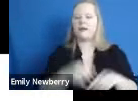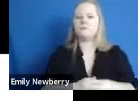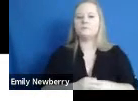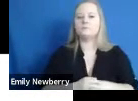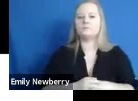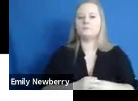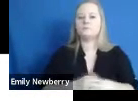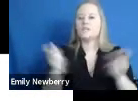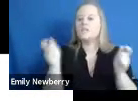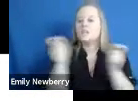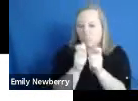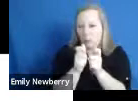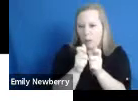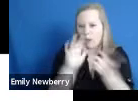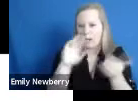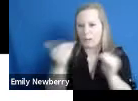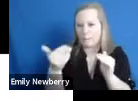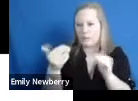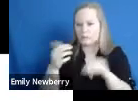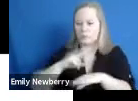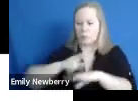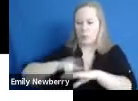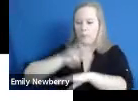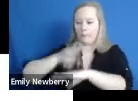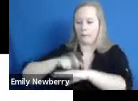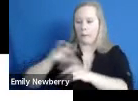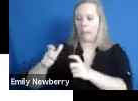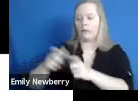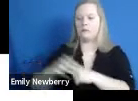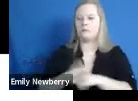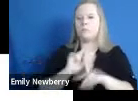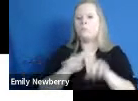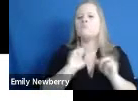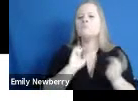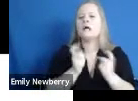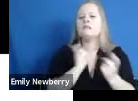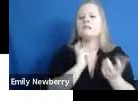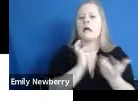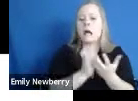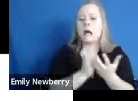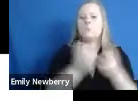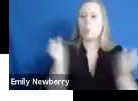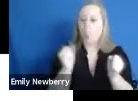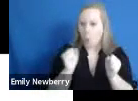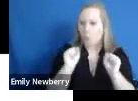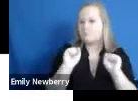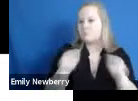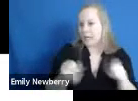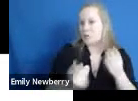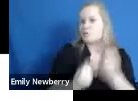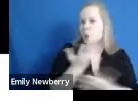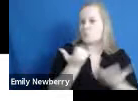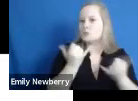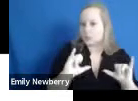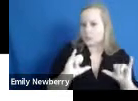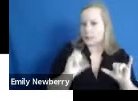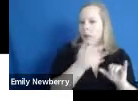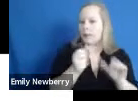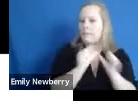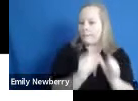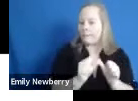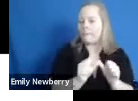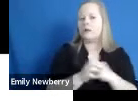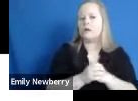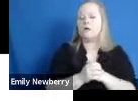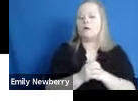your traditional tuber potato, but they have adaptability like cold tolerance and disease resistance, and they may be